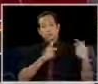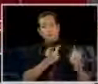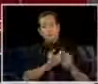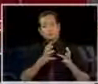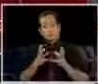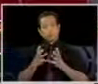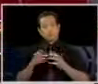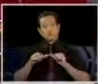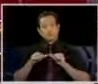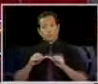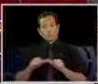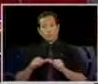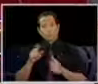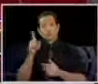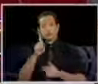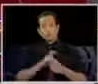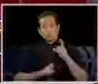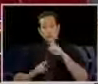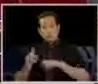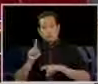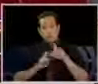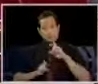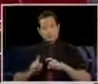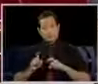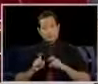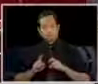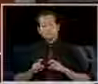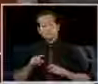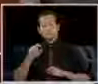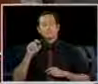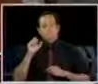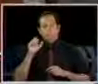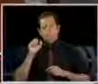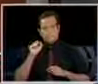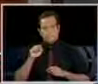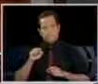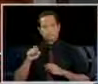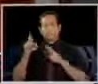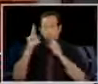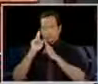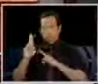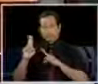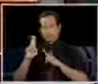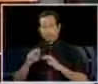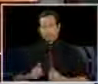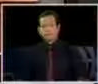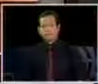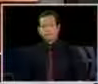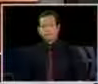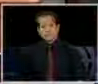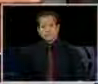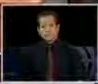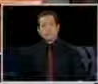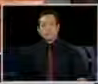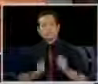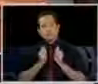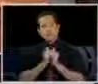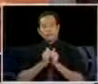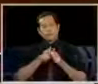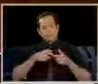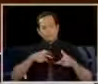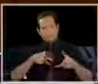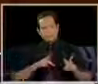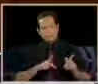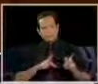continue their cross-examination. Yes, Your Honor. Prosecution? With your permission, Mr.